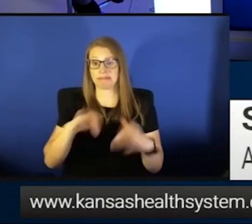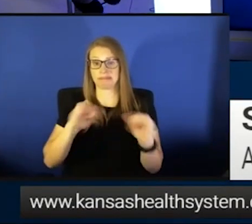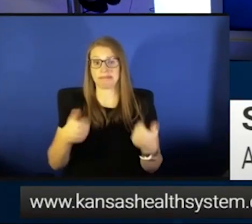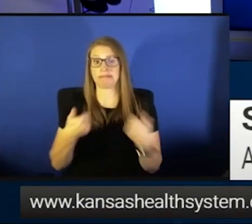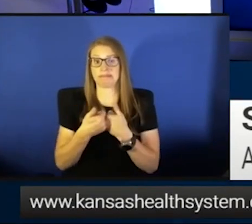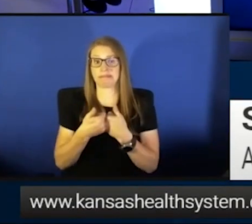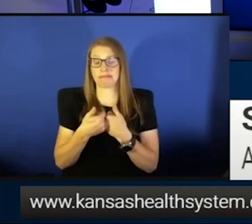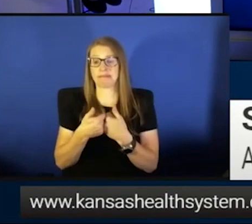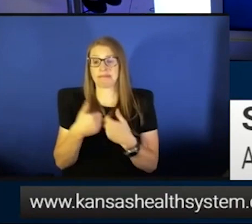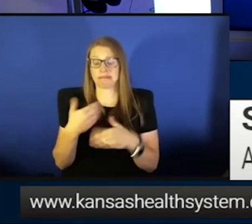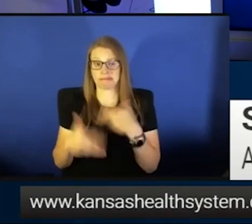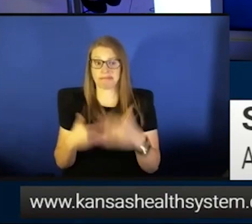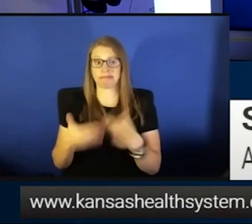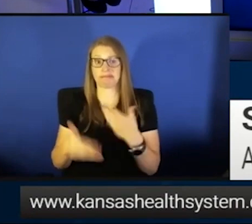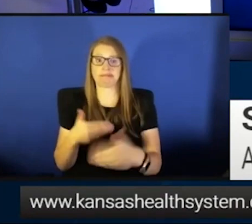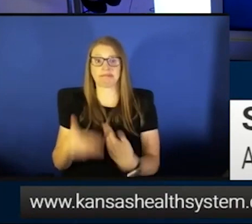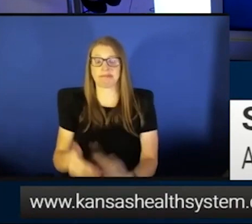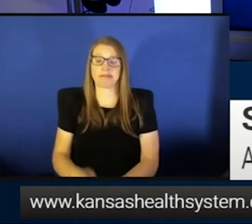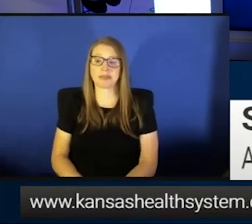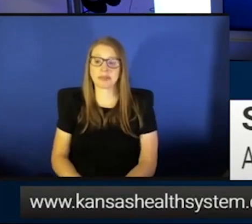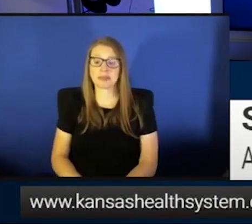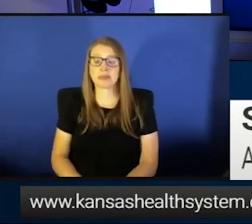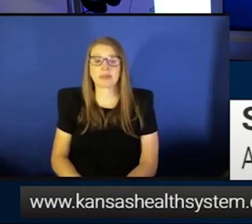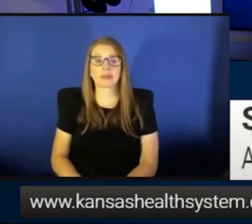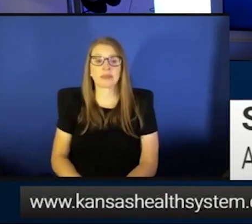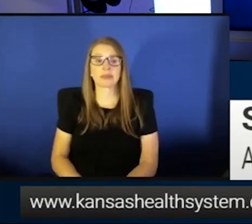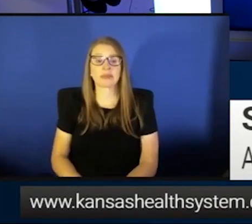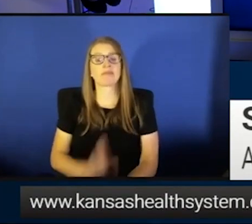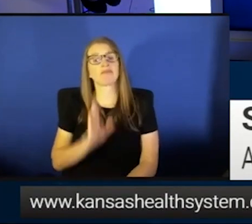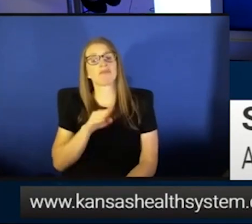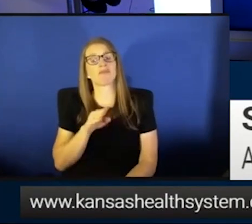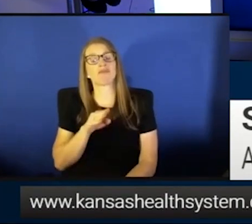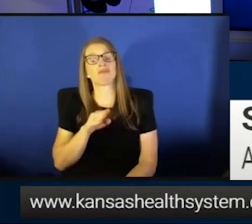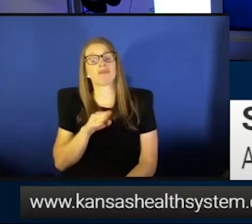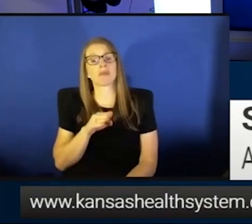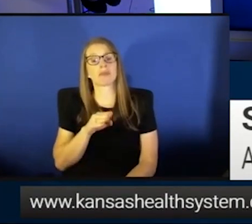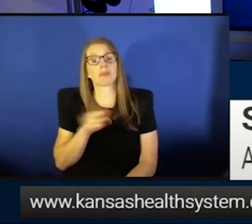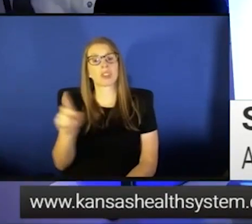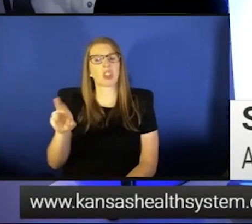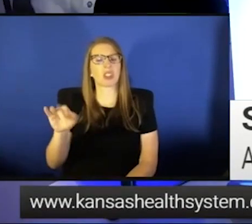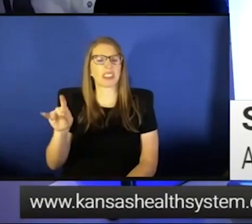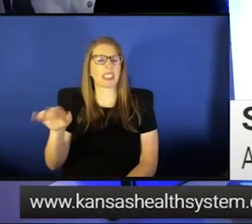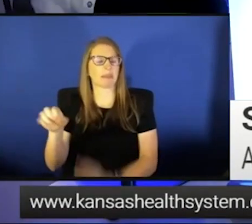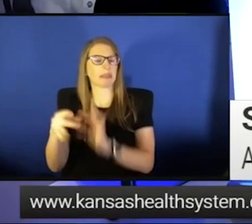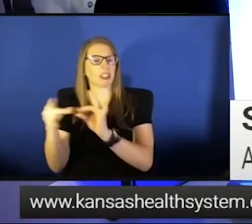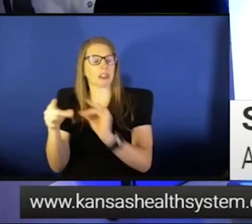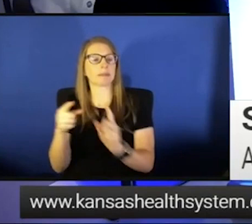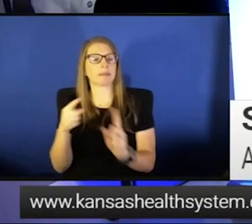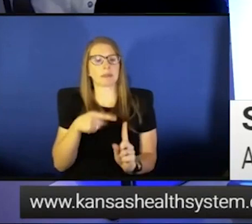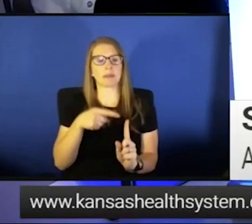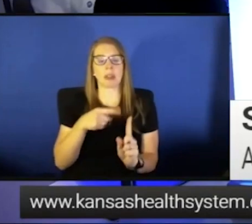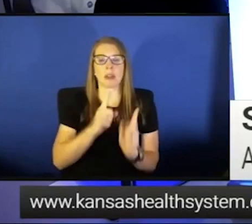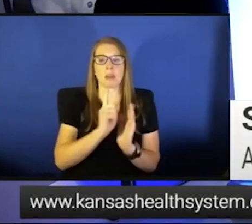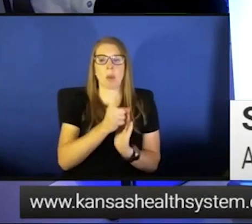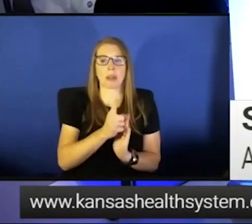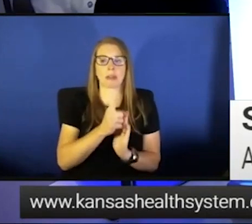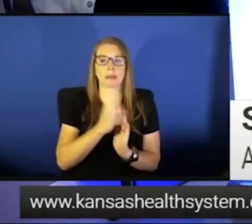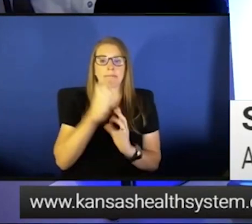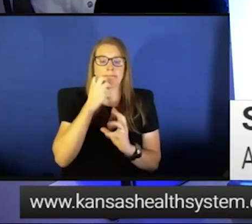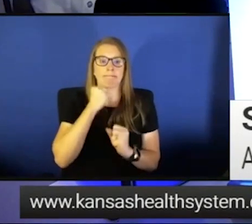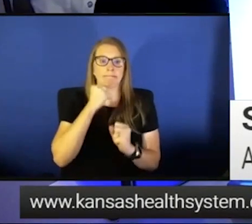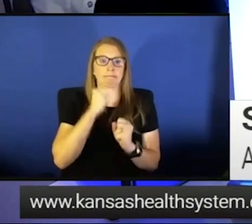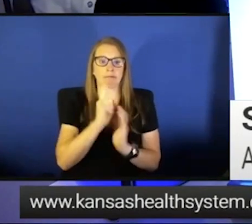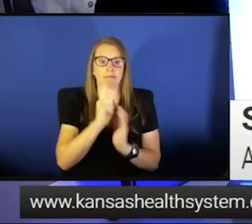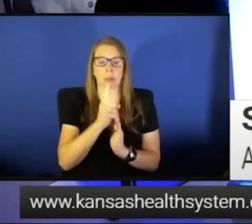road. So, Dr. Leckenberg, I want to talk about this because Dr. Seitz mentioned it. It's about those moments, those really crucial moments when it comes